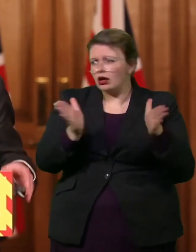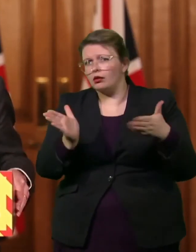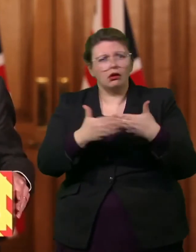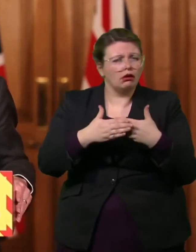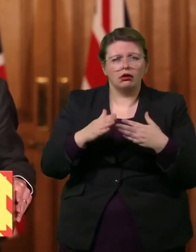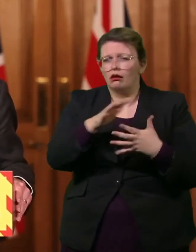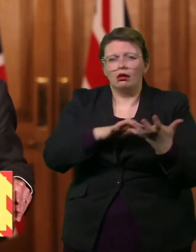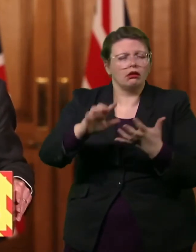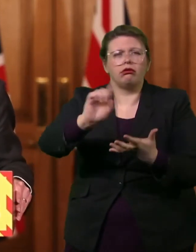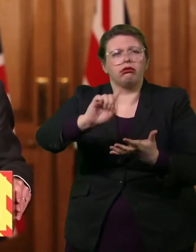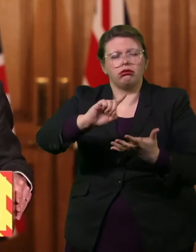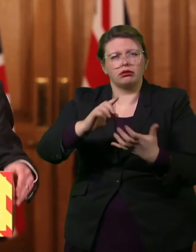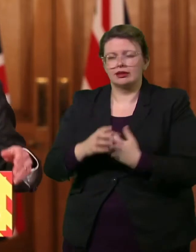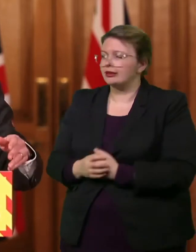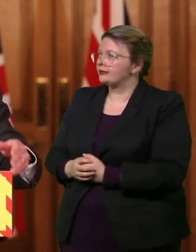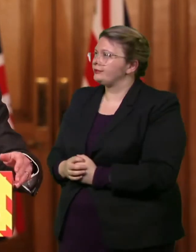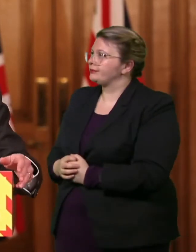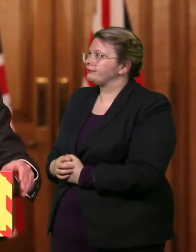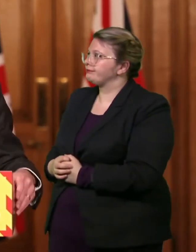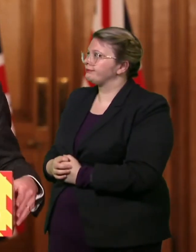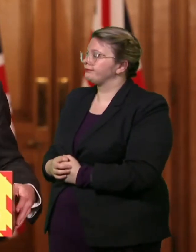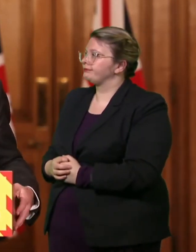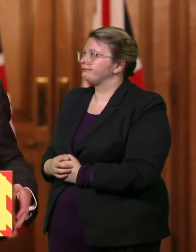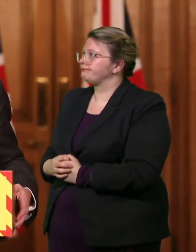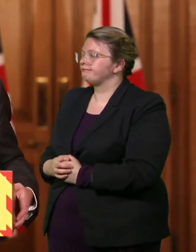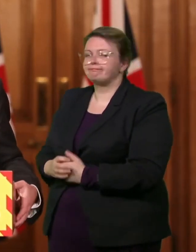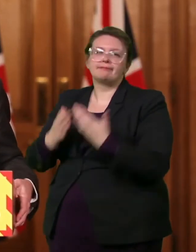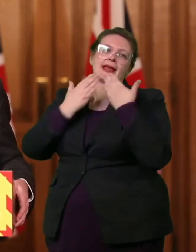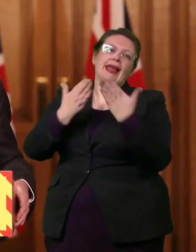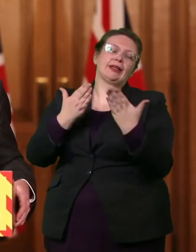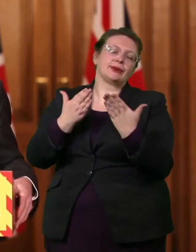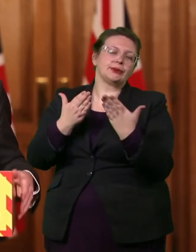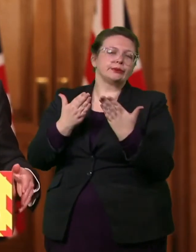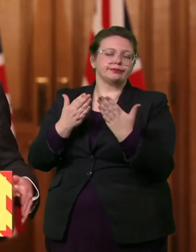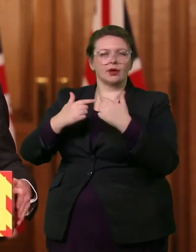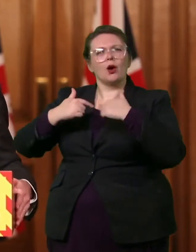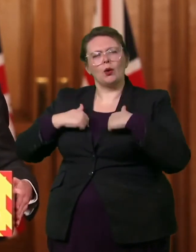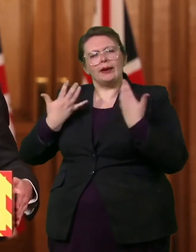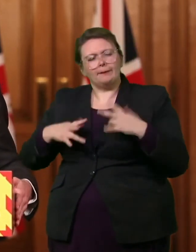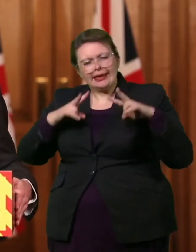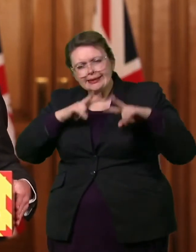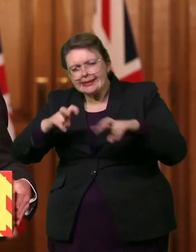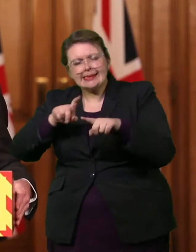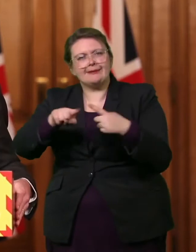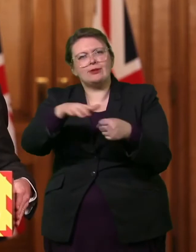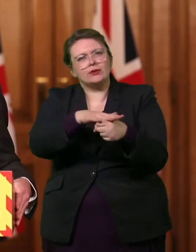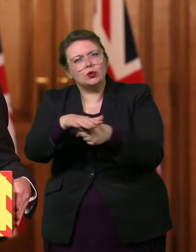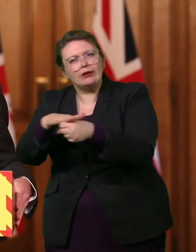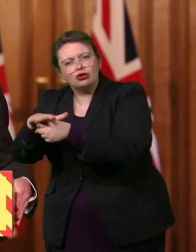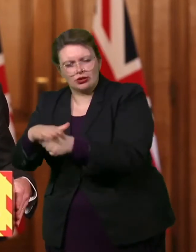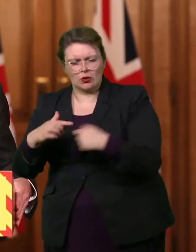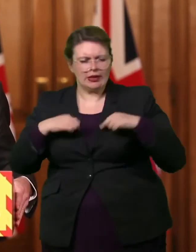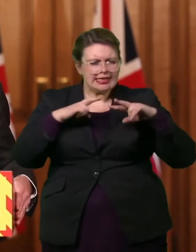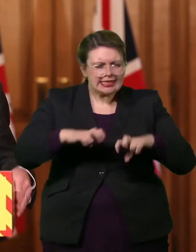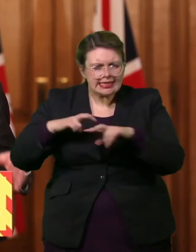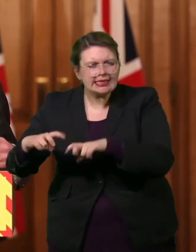these different considerations, and the JCVI looked at all these different questions, including, of course, the prioritisation according to different